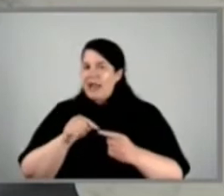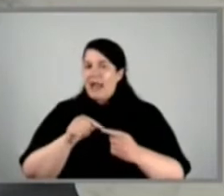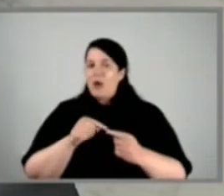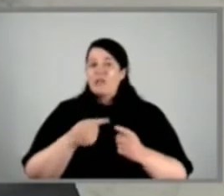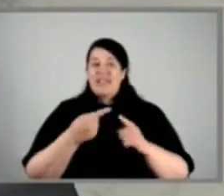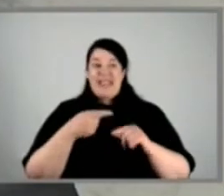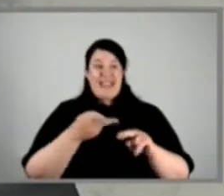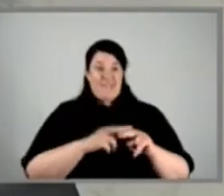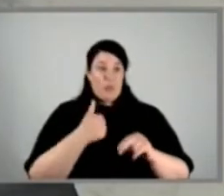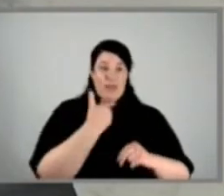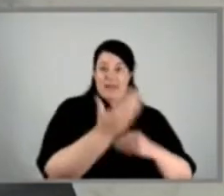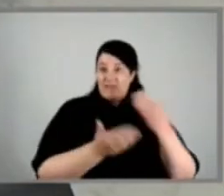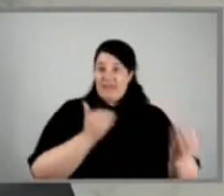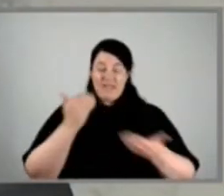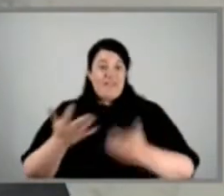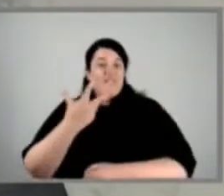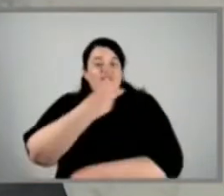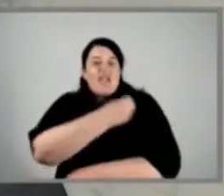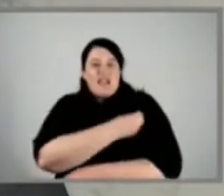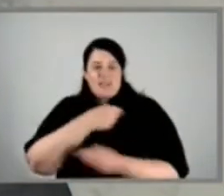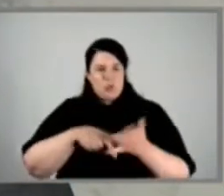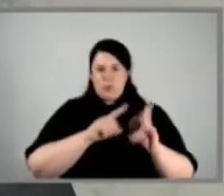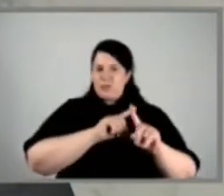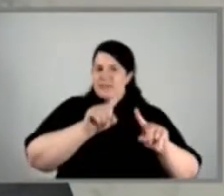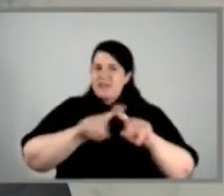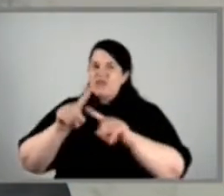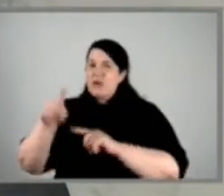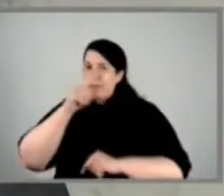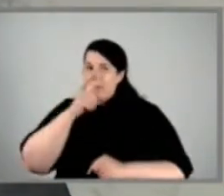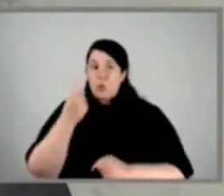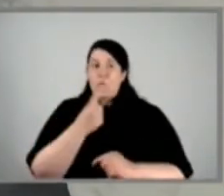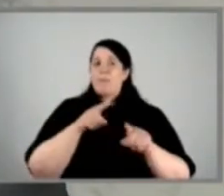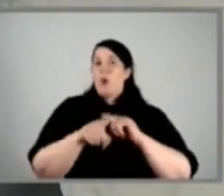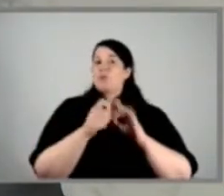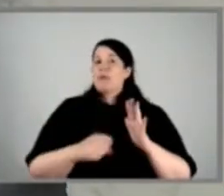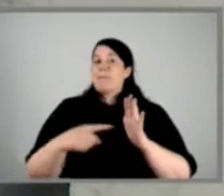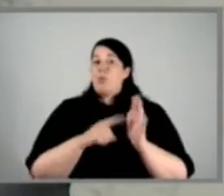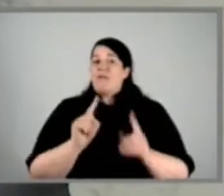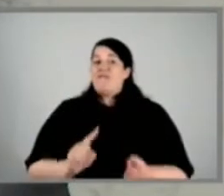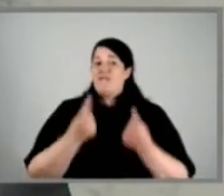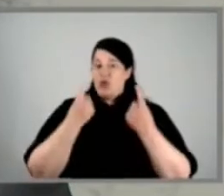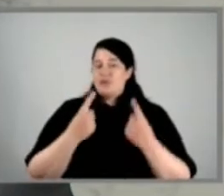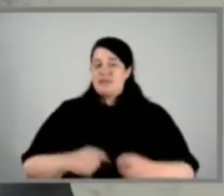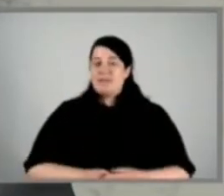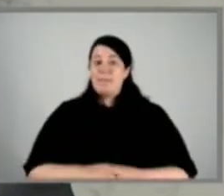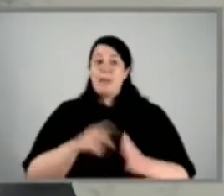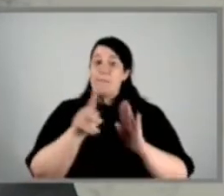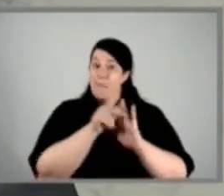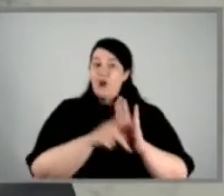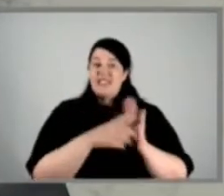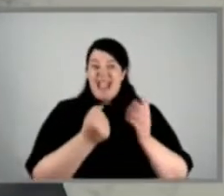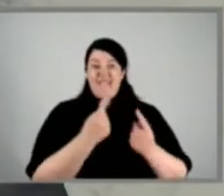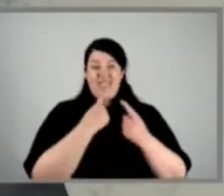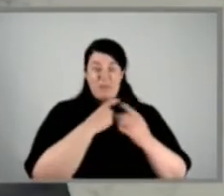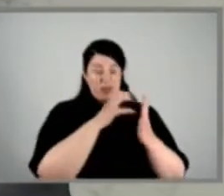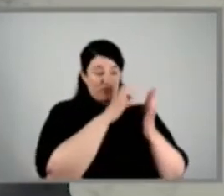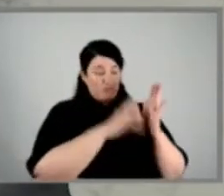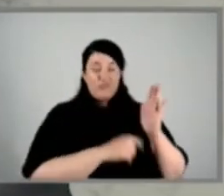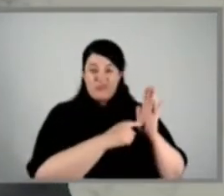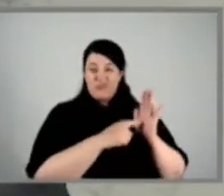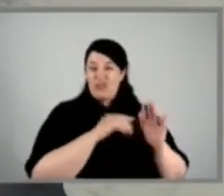to various parts of the population, and that's outlined in general terms in the policy, but it will be absolutely the